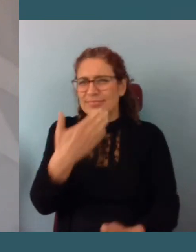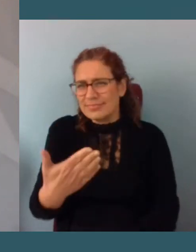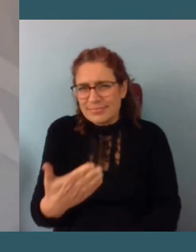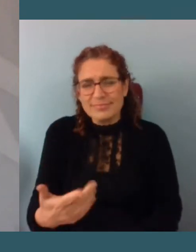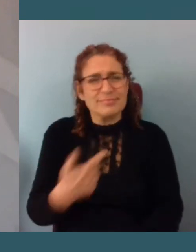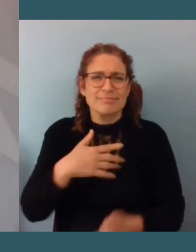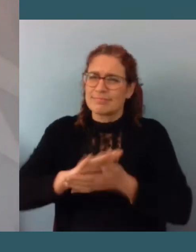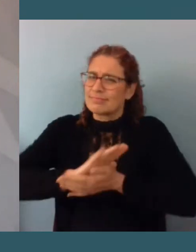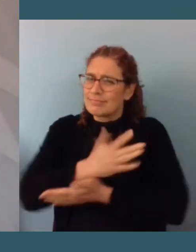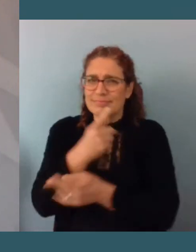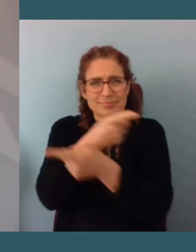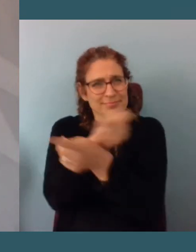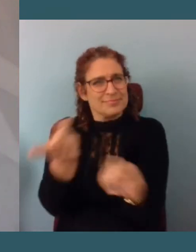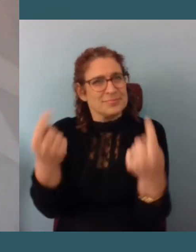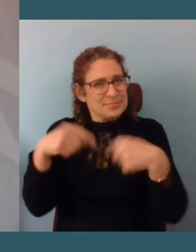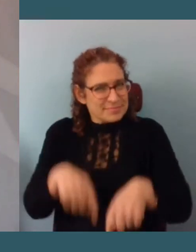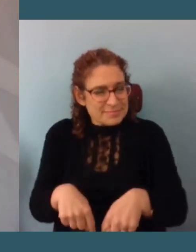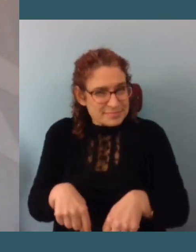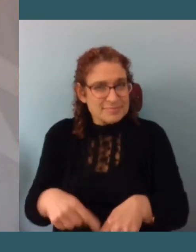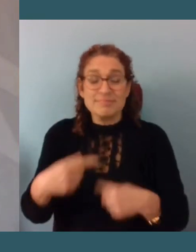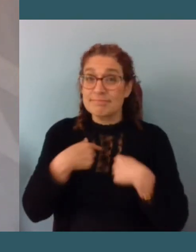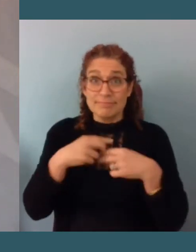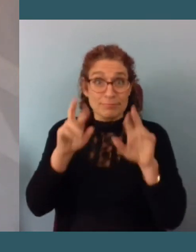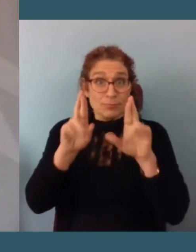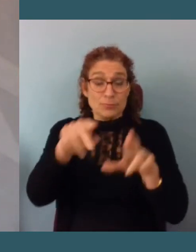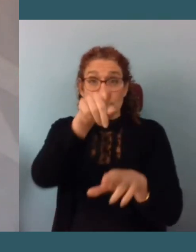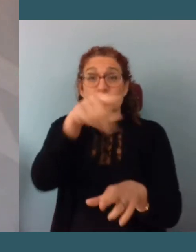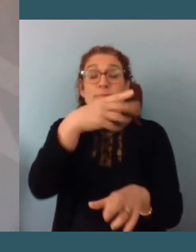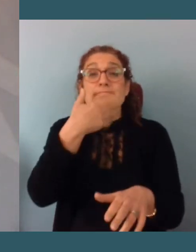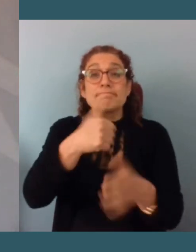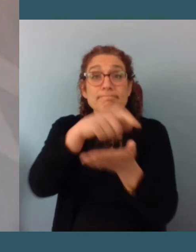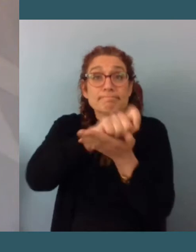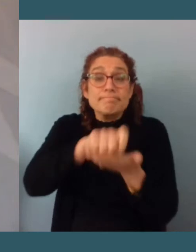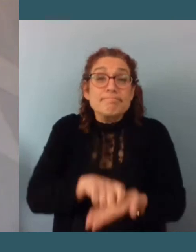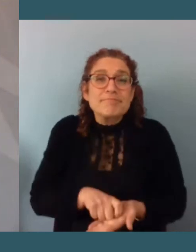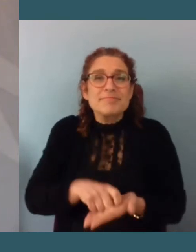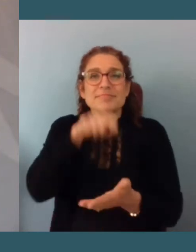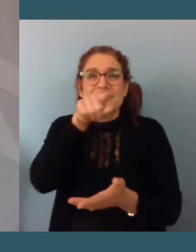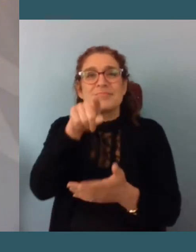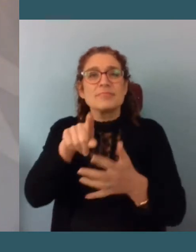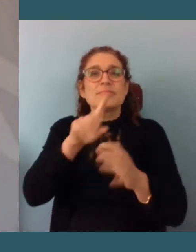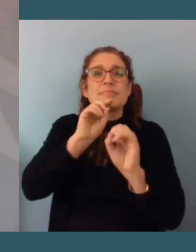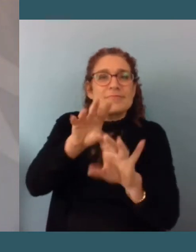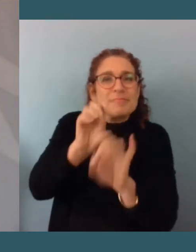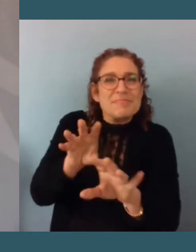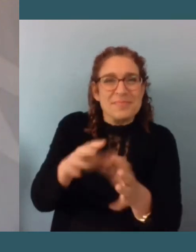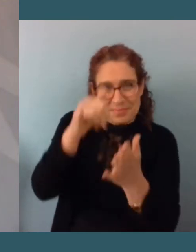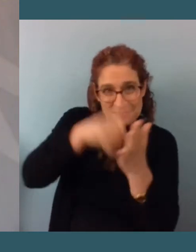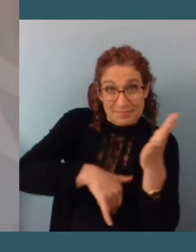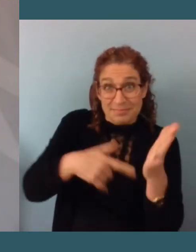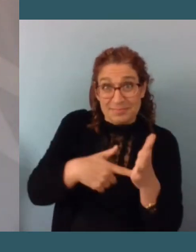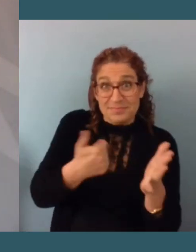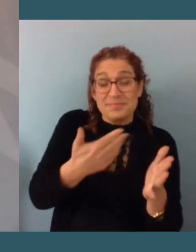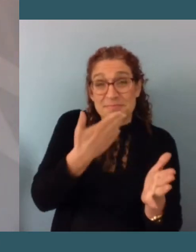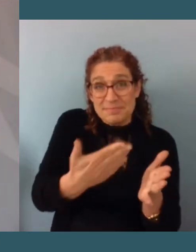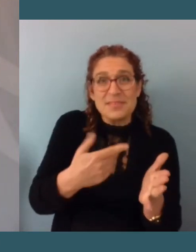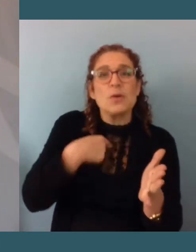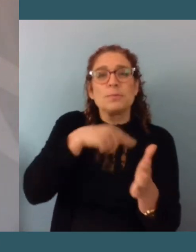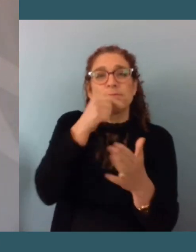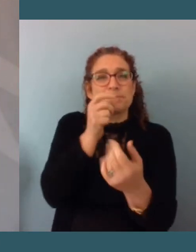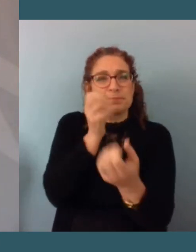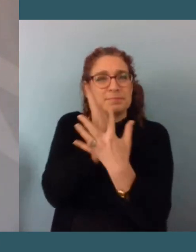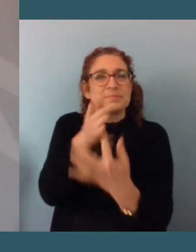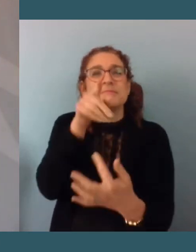you. We'd really appreciate it if you could complete your participation survey afterwards. You will get certificate and